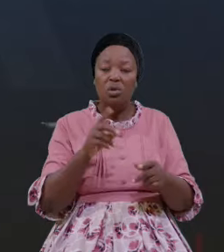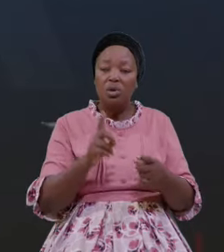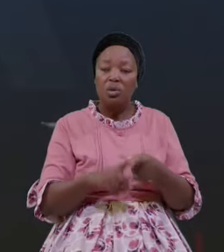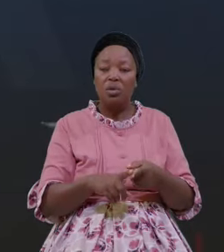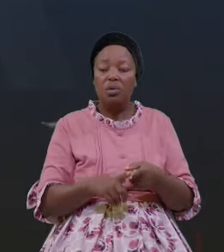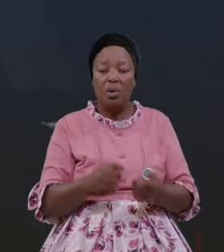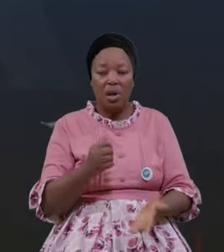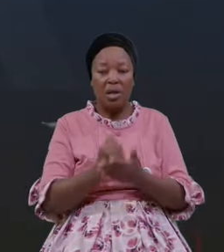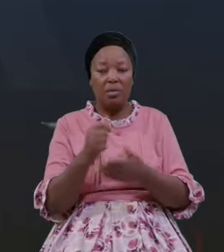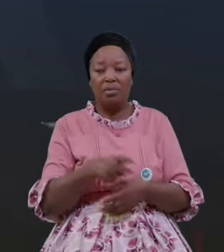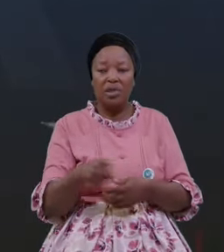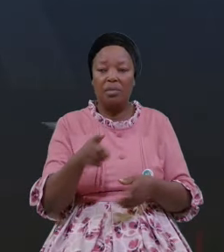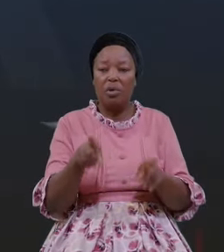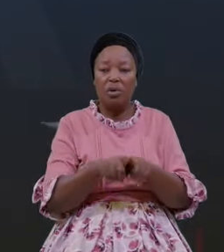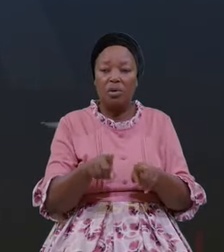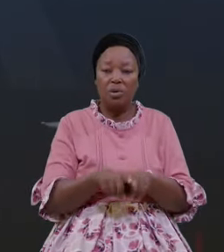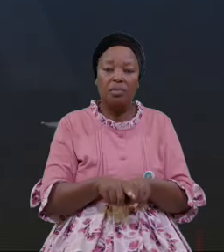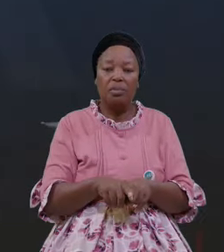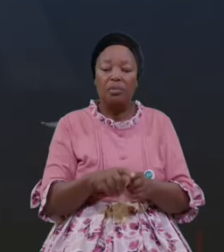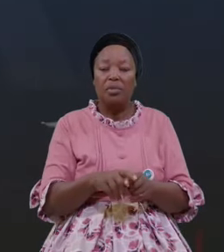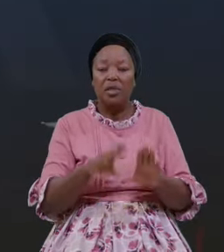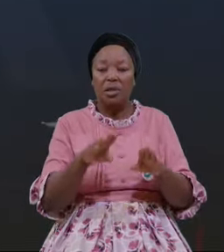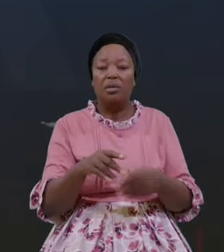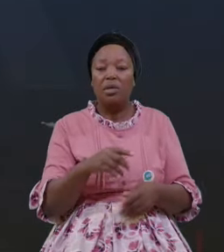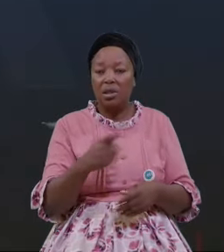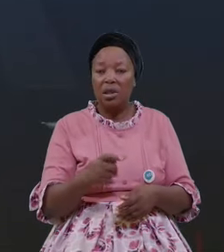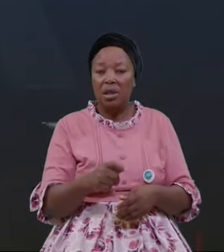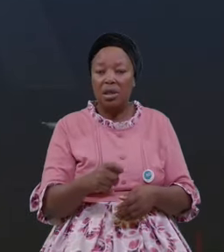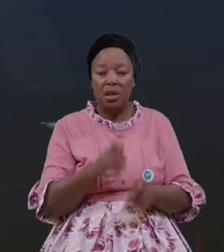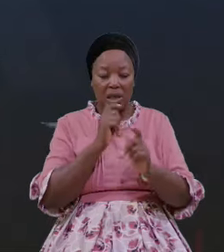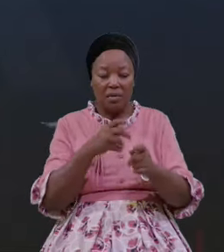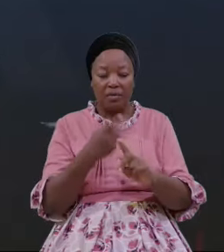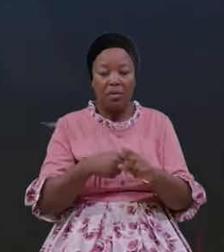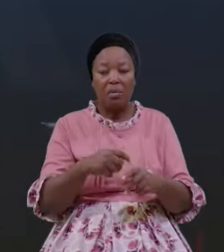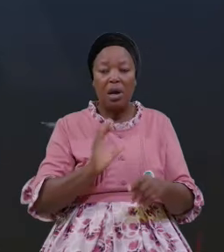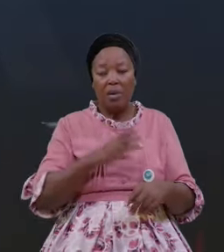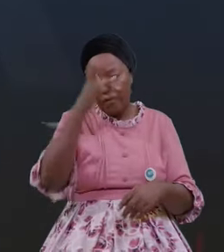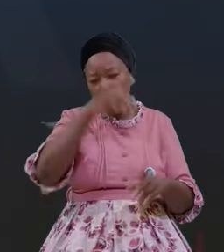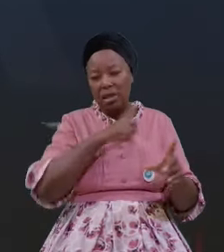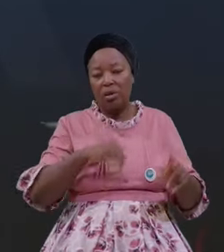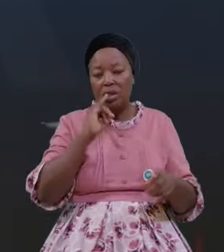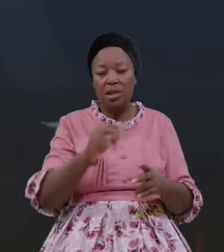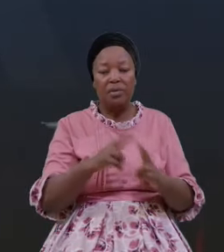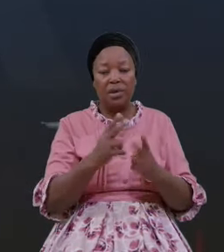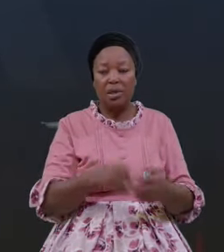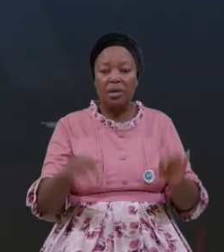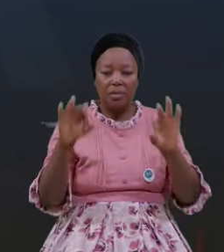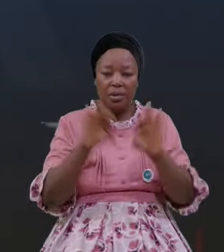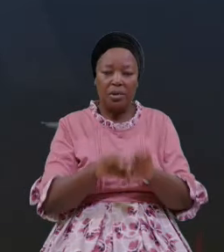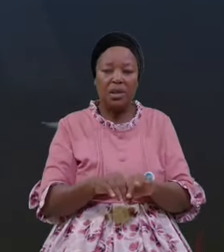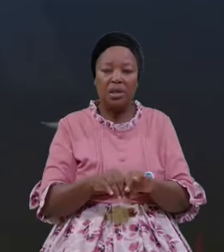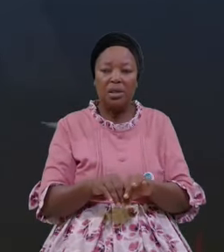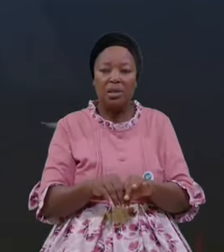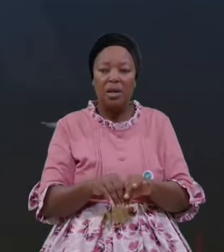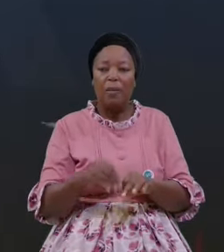very, very important material that will make them to stand. Pastor's book, his letter to them, and so on. Please keep